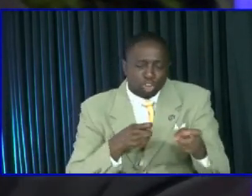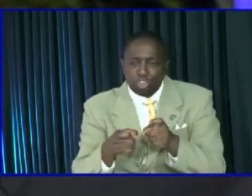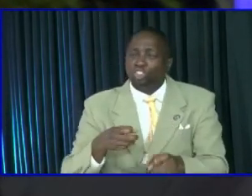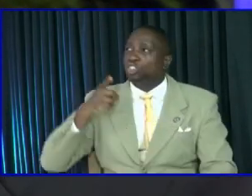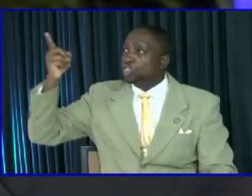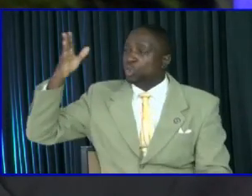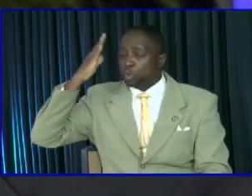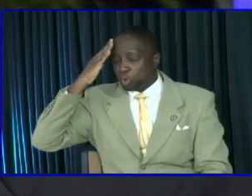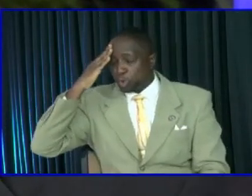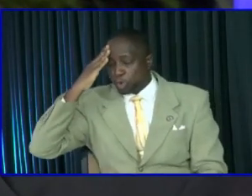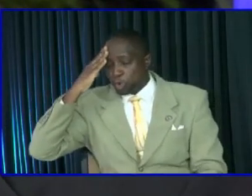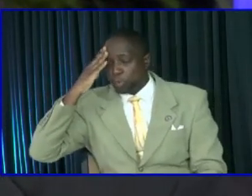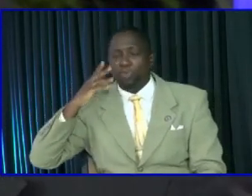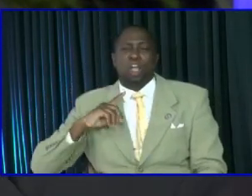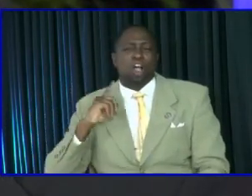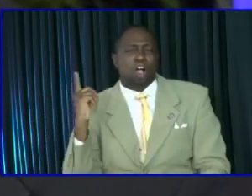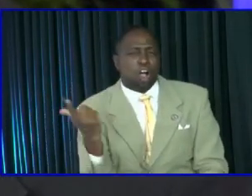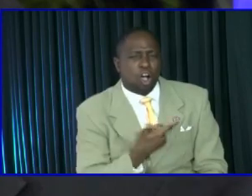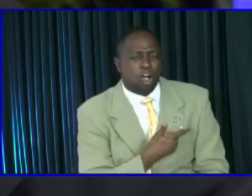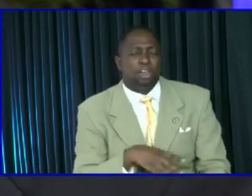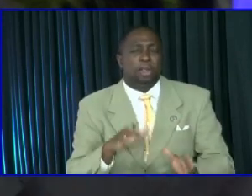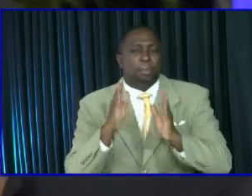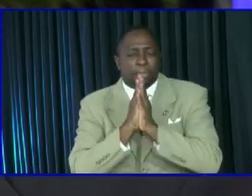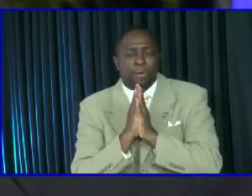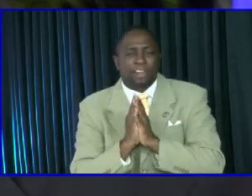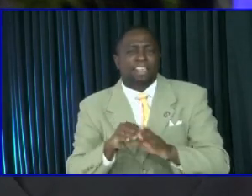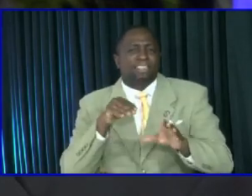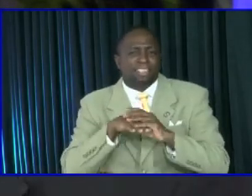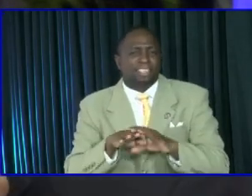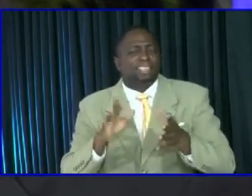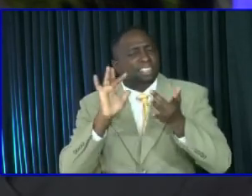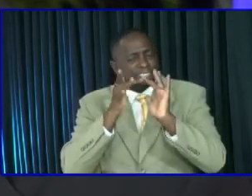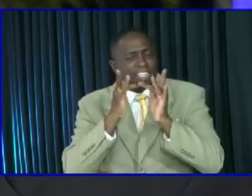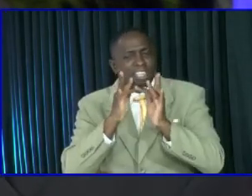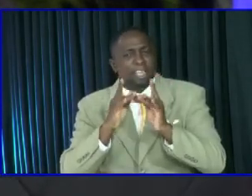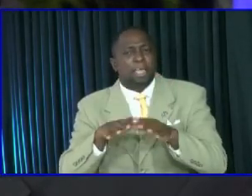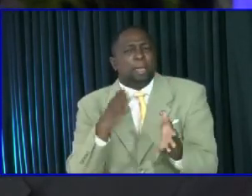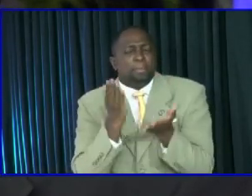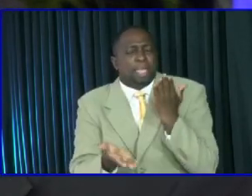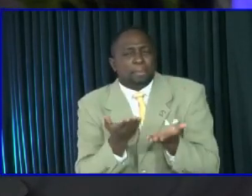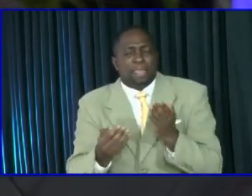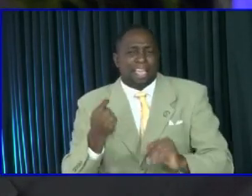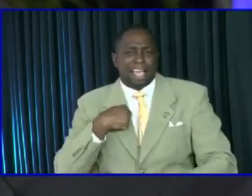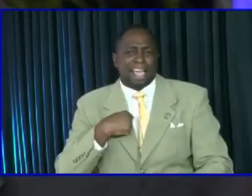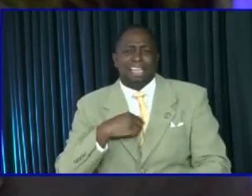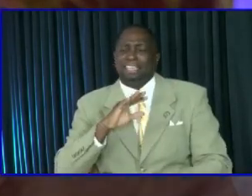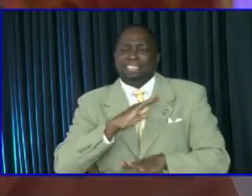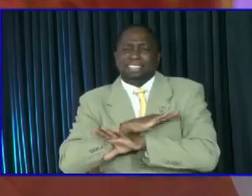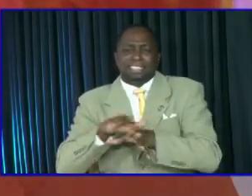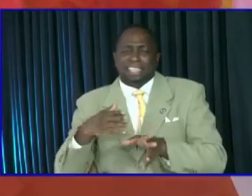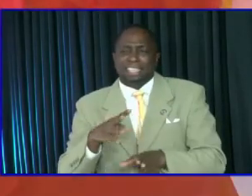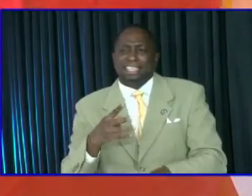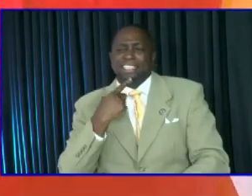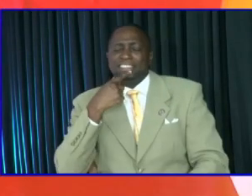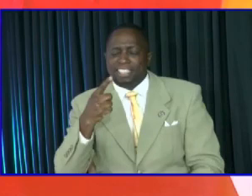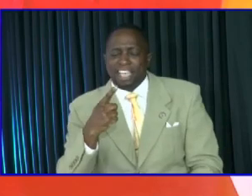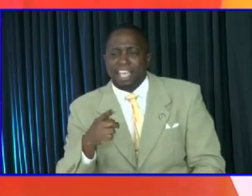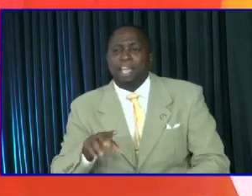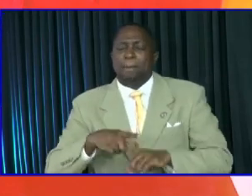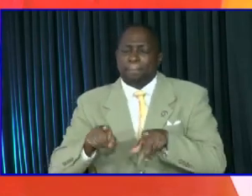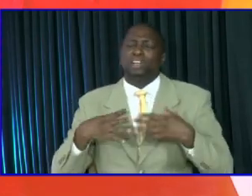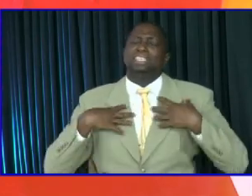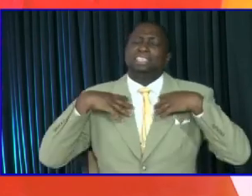the mention request and that which is not mentioned. Right in, oh King Jesus, and heal and